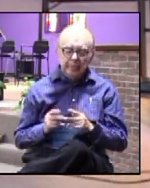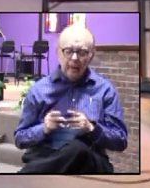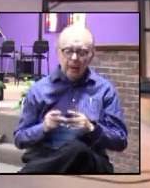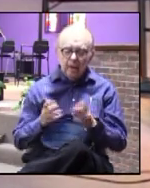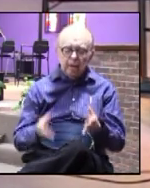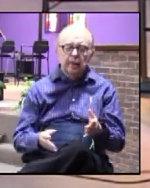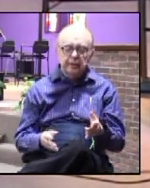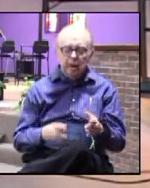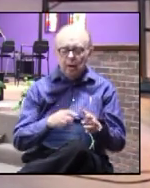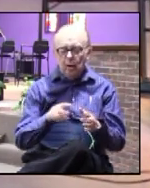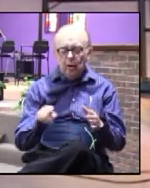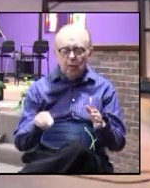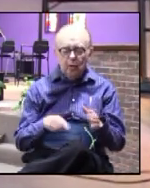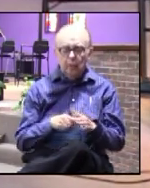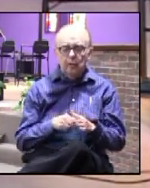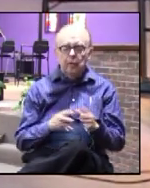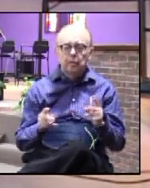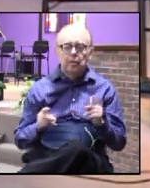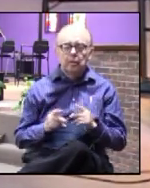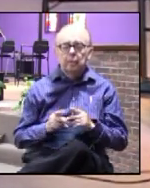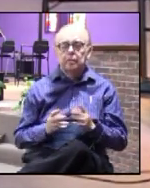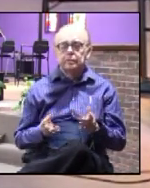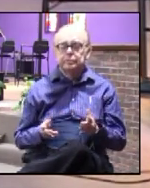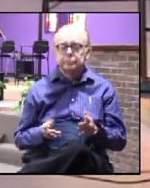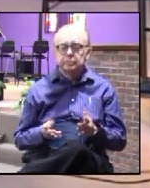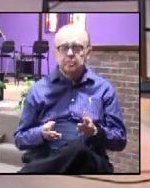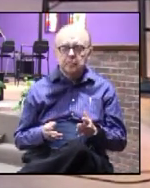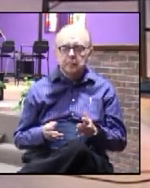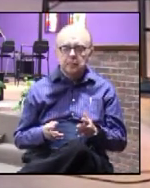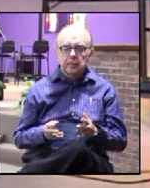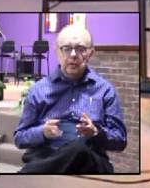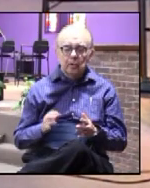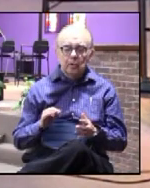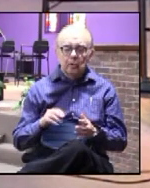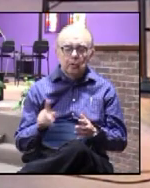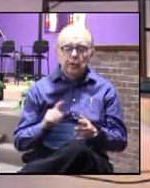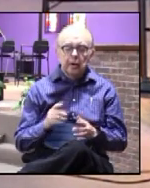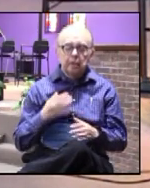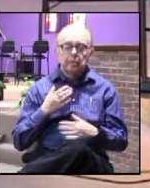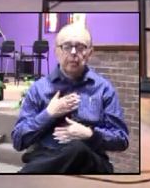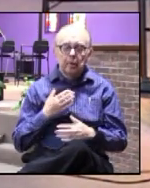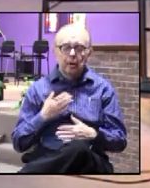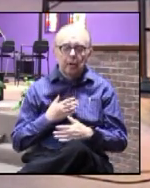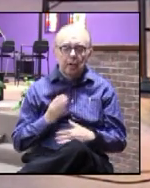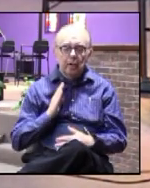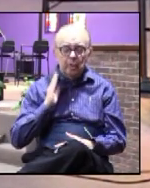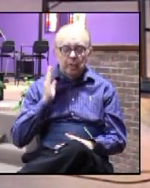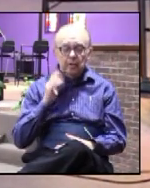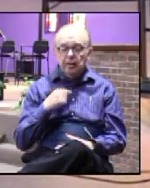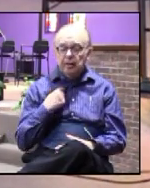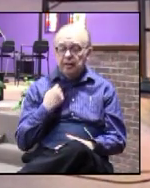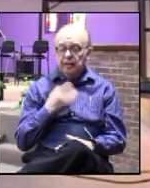had been broken, a place that they could breathe because they were going to die.